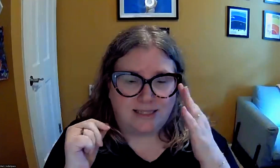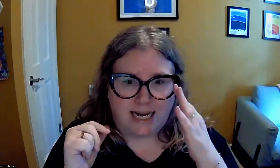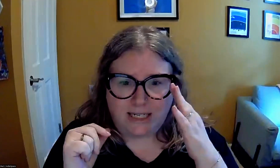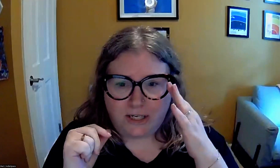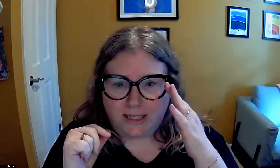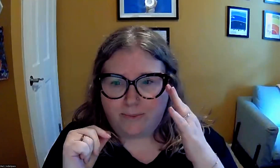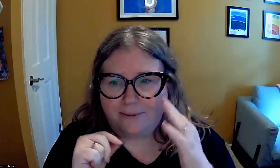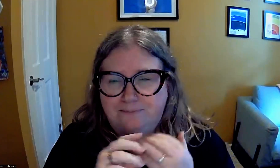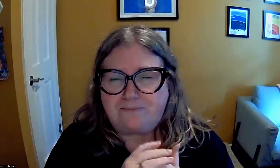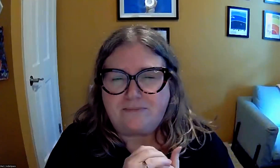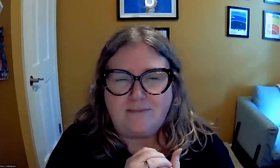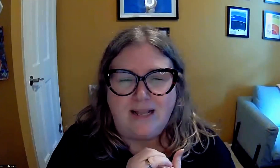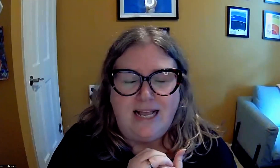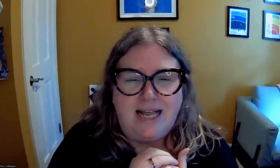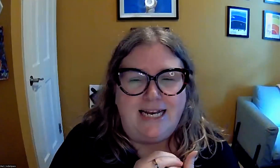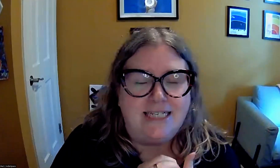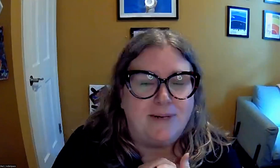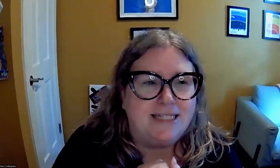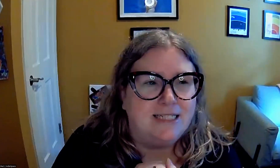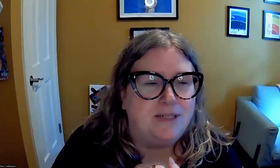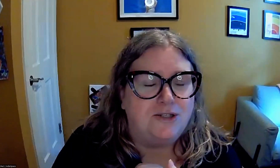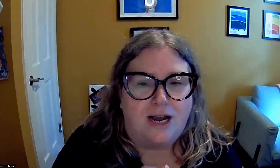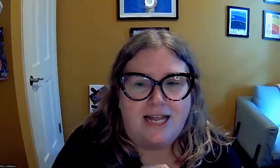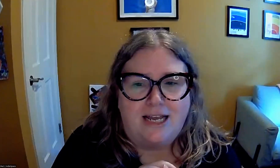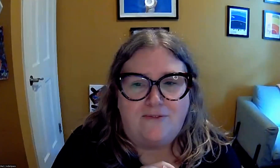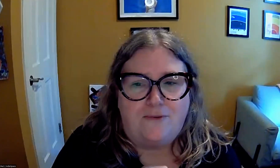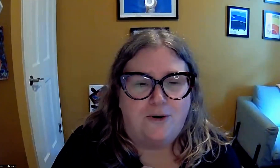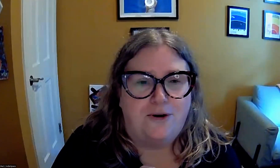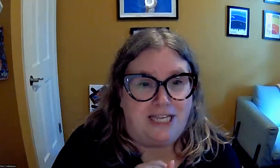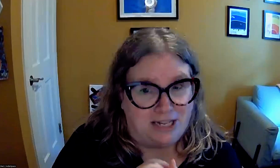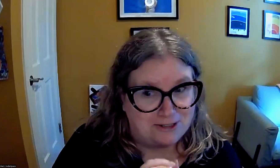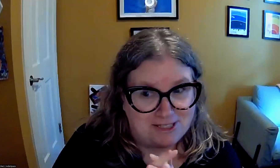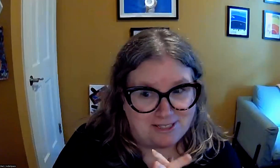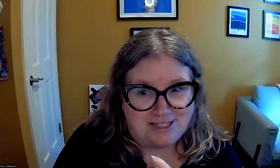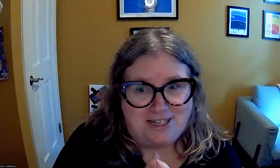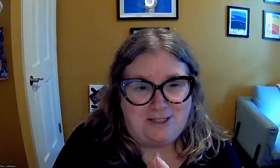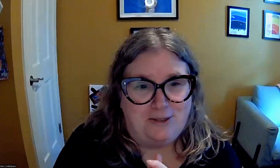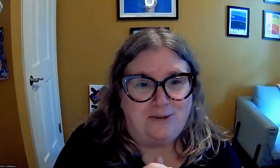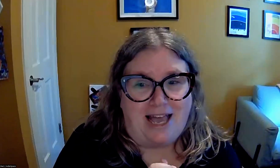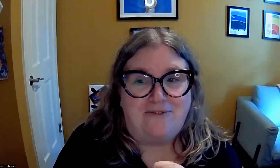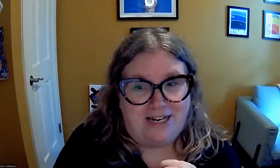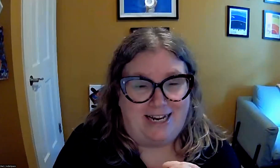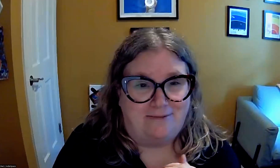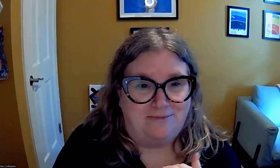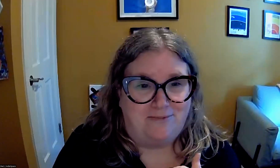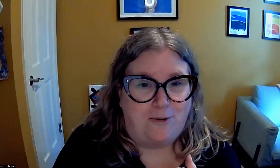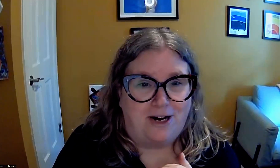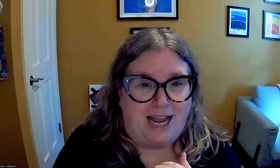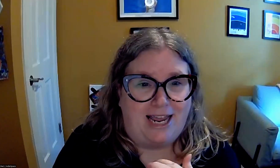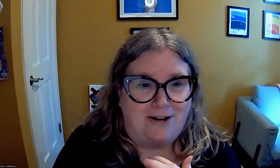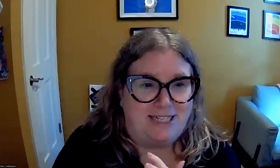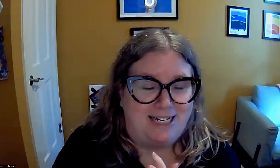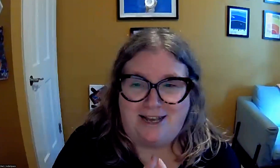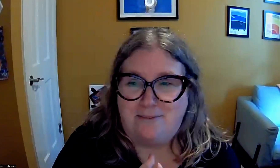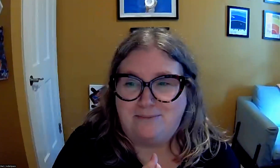the stage a little bit. IndieSpace has been trying for years to get funding for